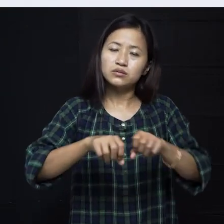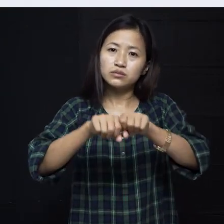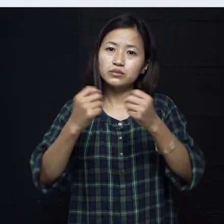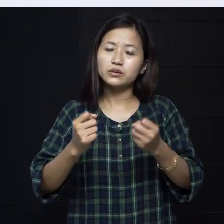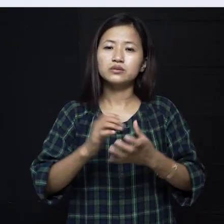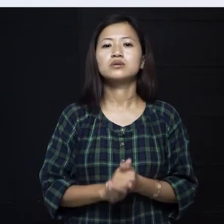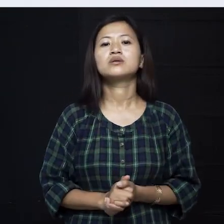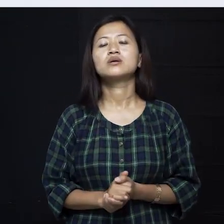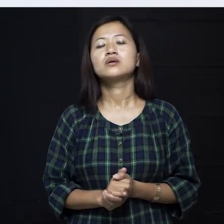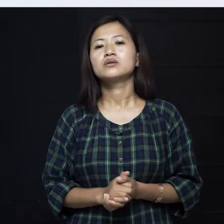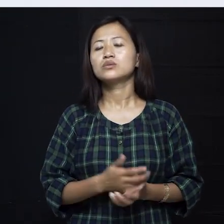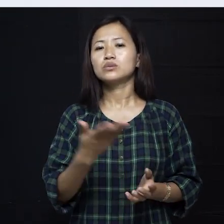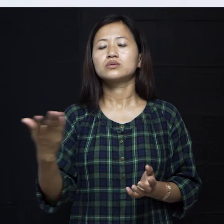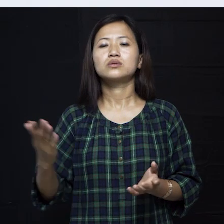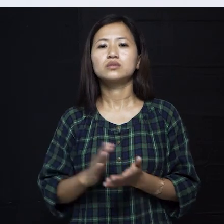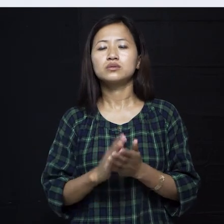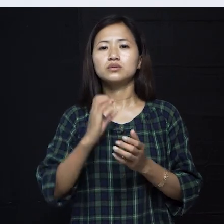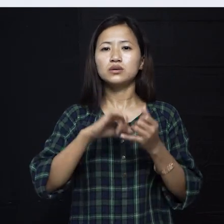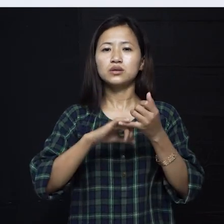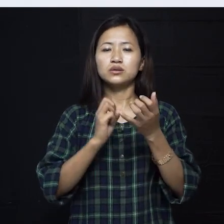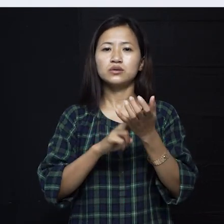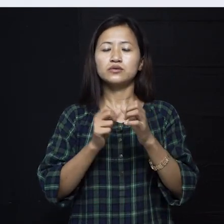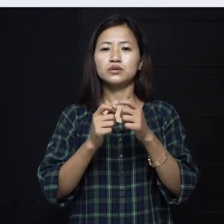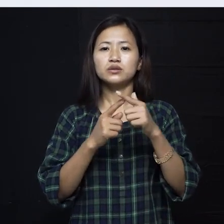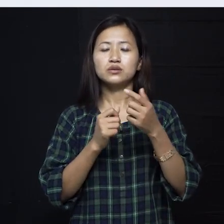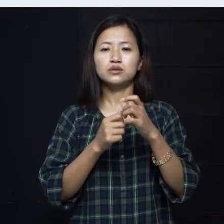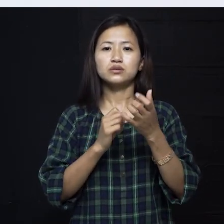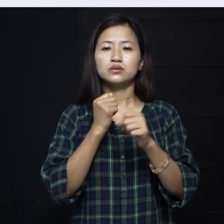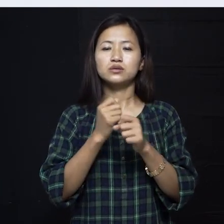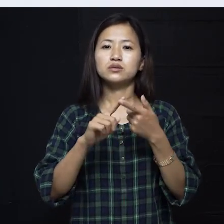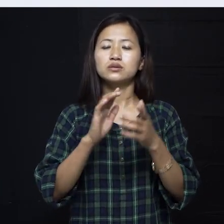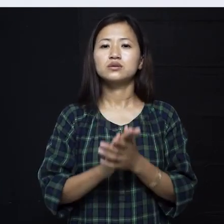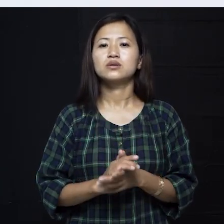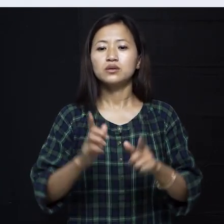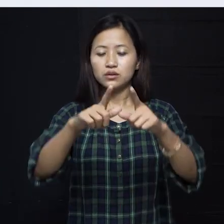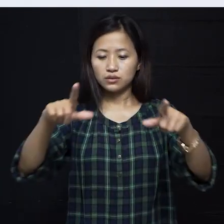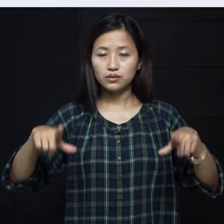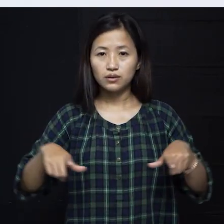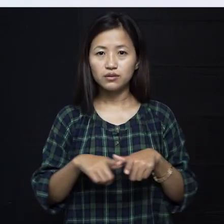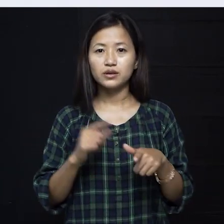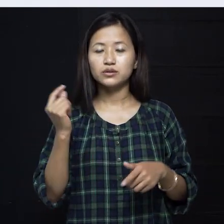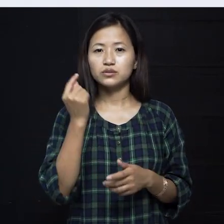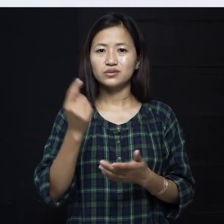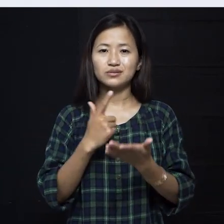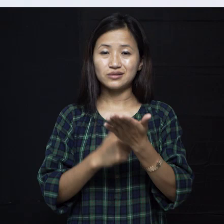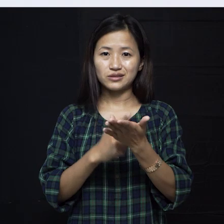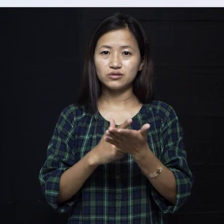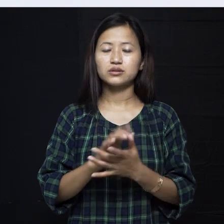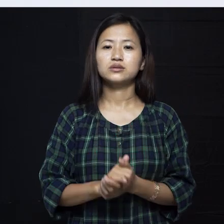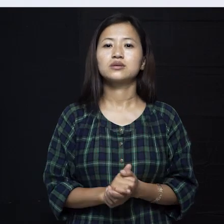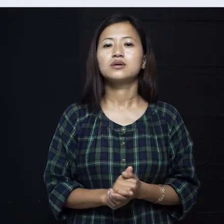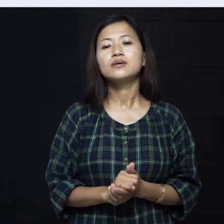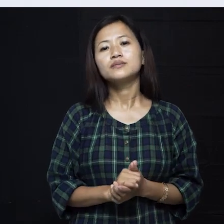Those are called as sabotage. Okay, then we also have this land use restricted.